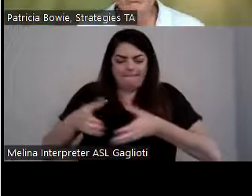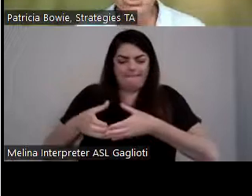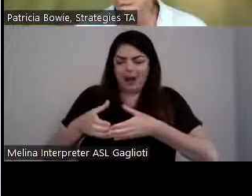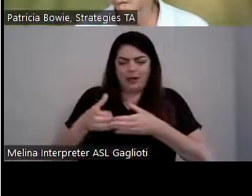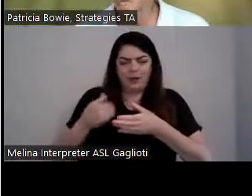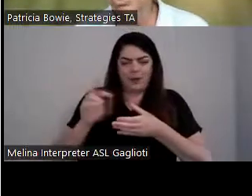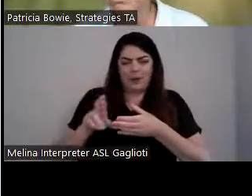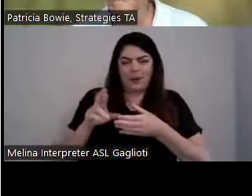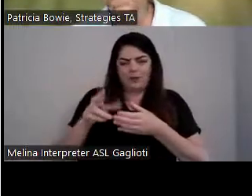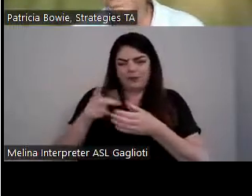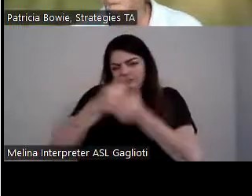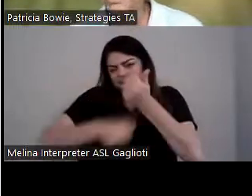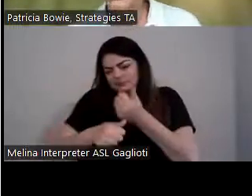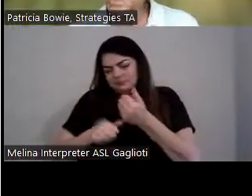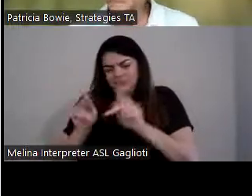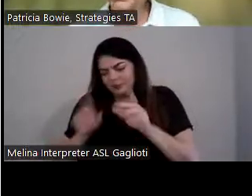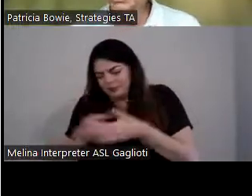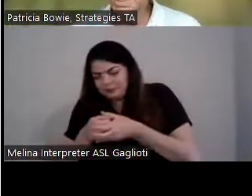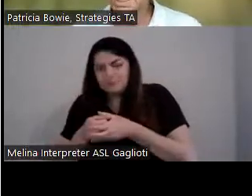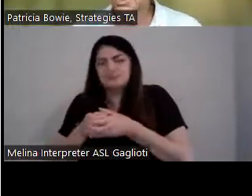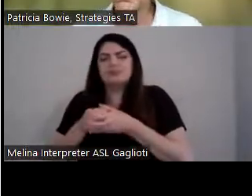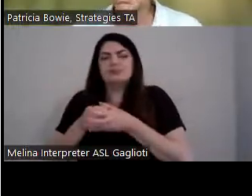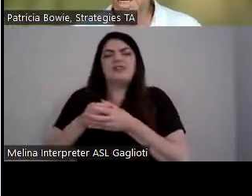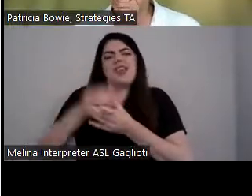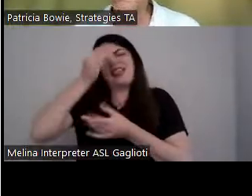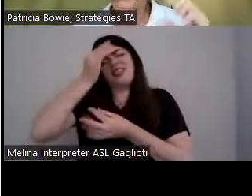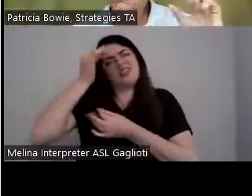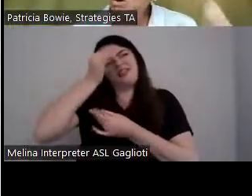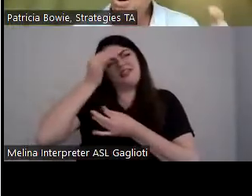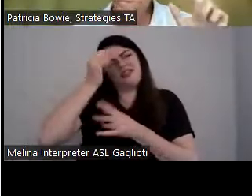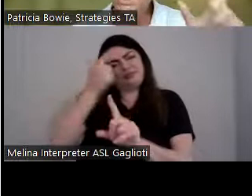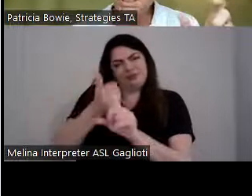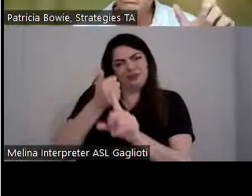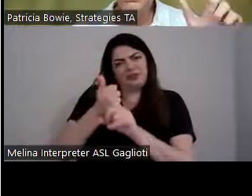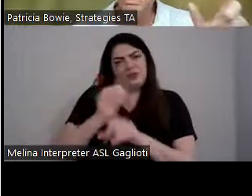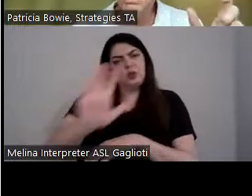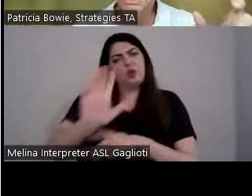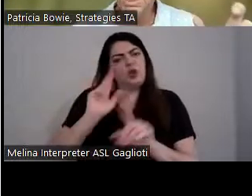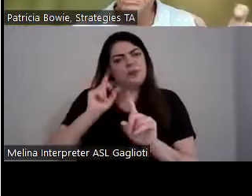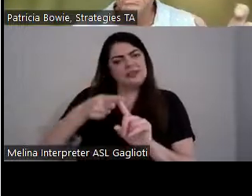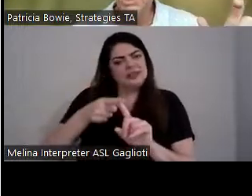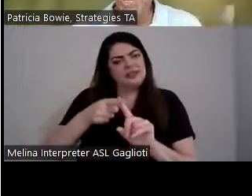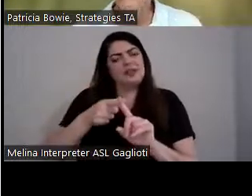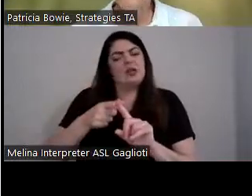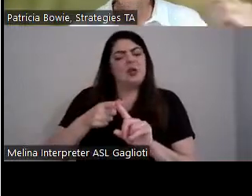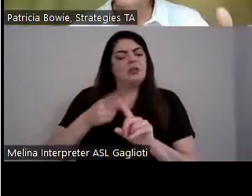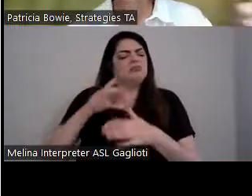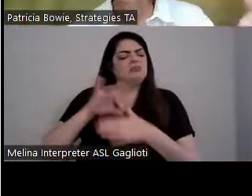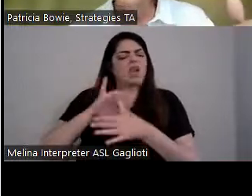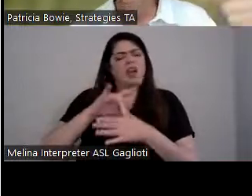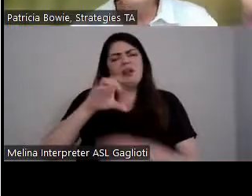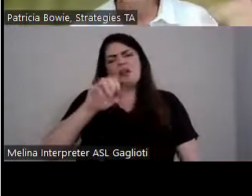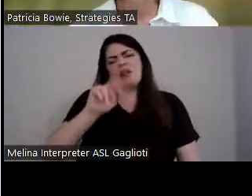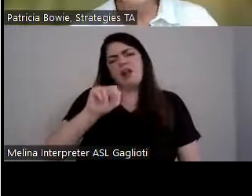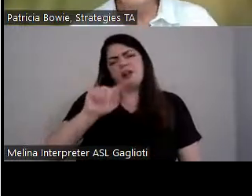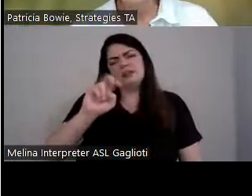of portion, a work group of that, think for yourselves, right, your particular context and what